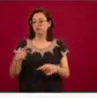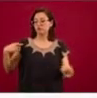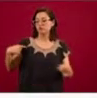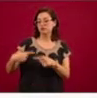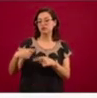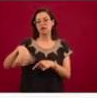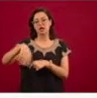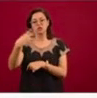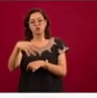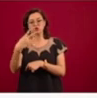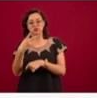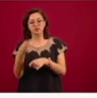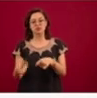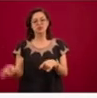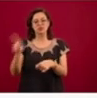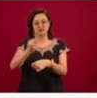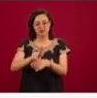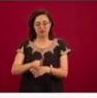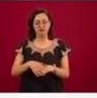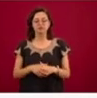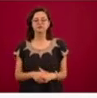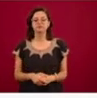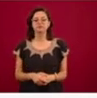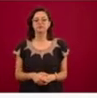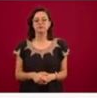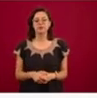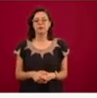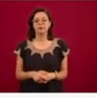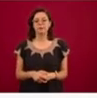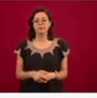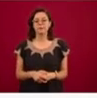Now we are at 59.3%.